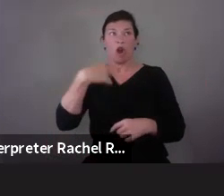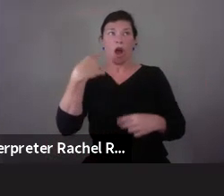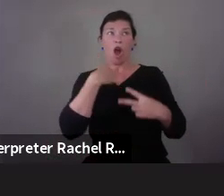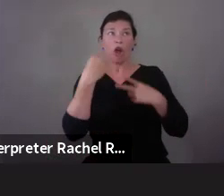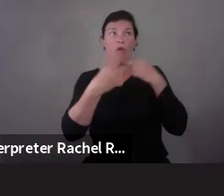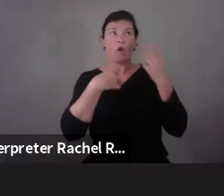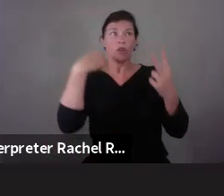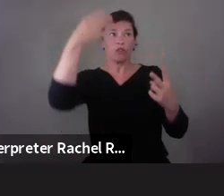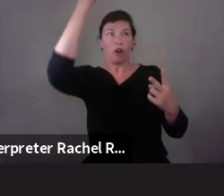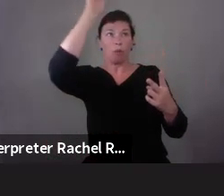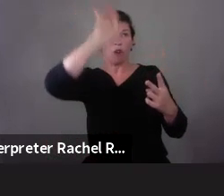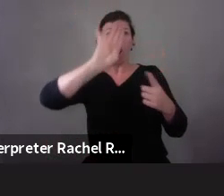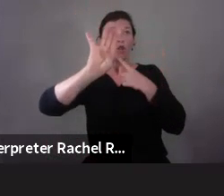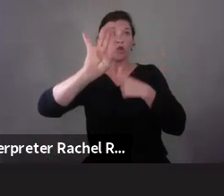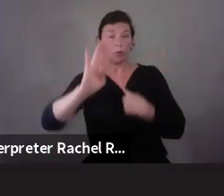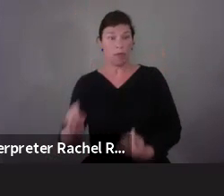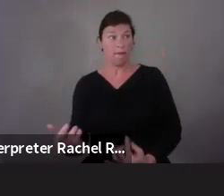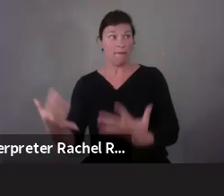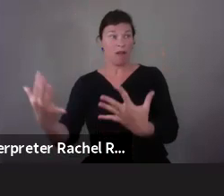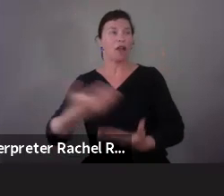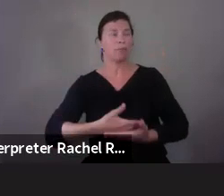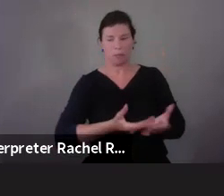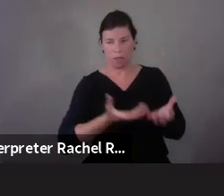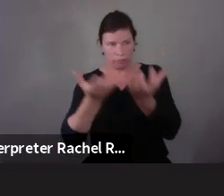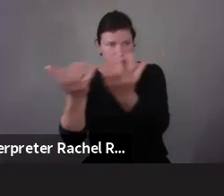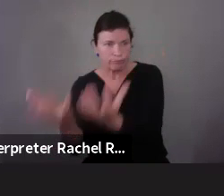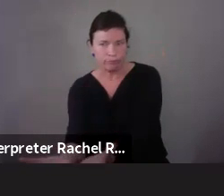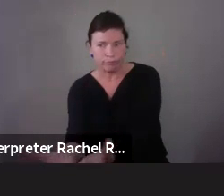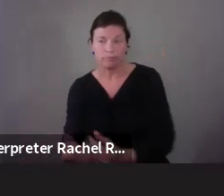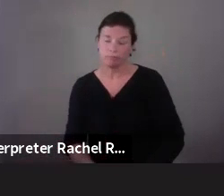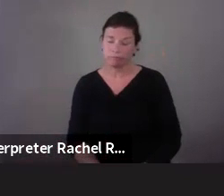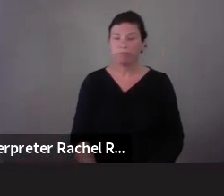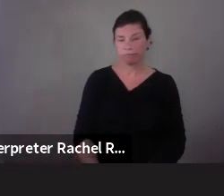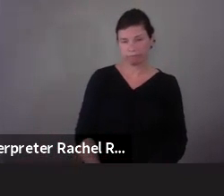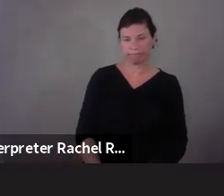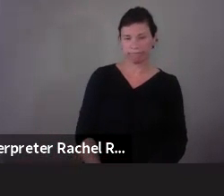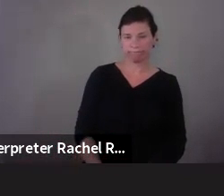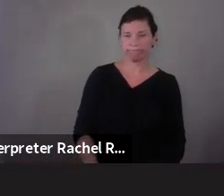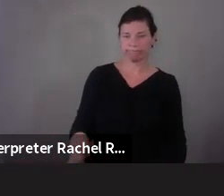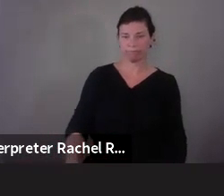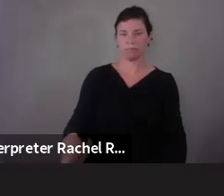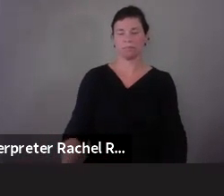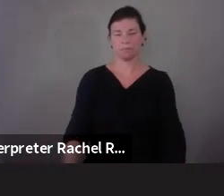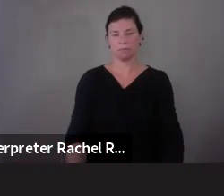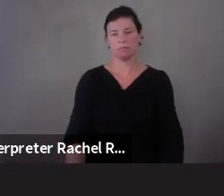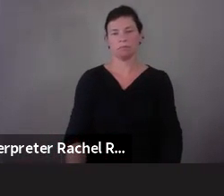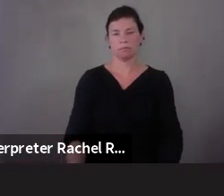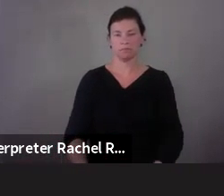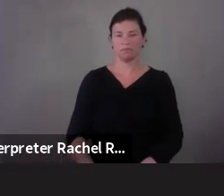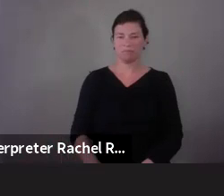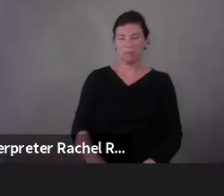to lay me in the fire. There's challenges of not having a mother in my